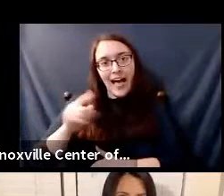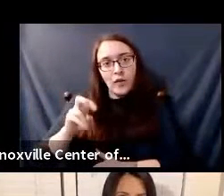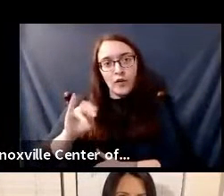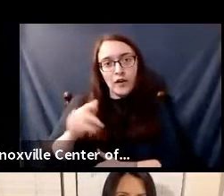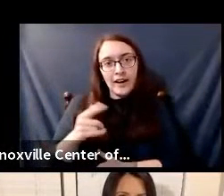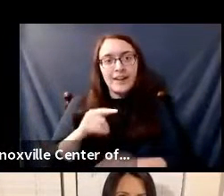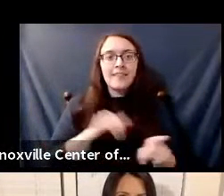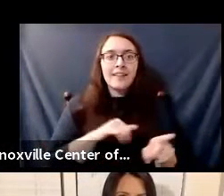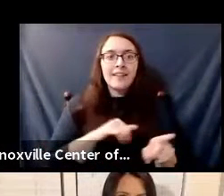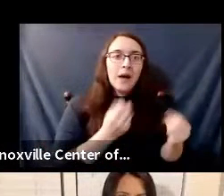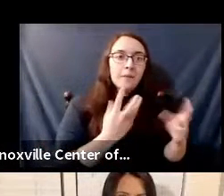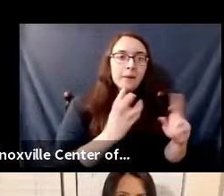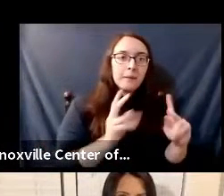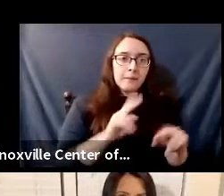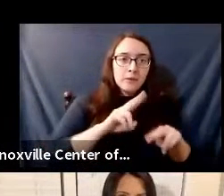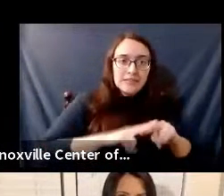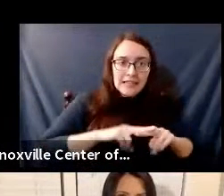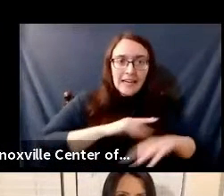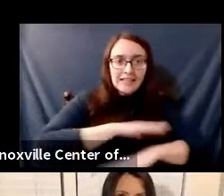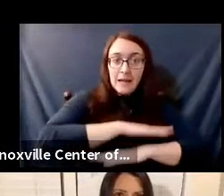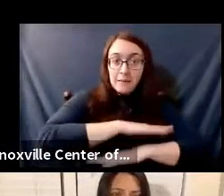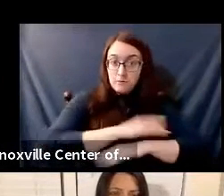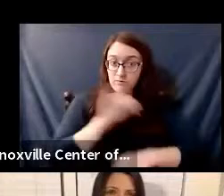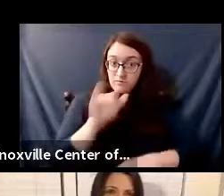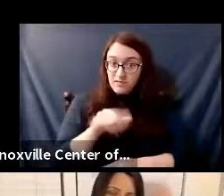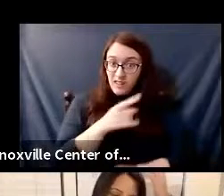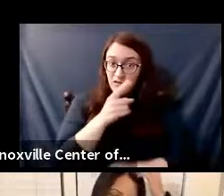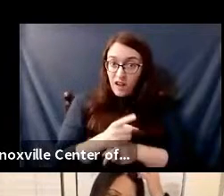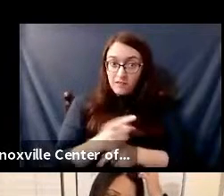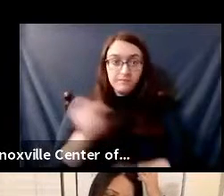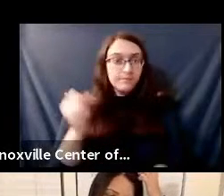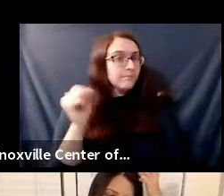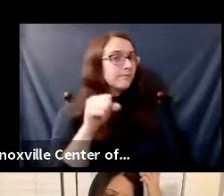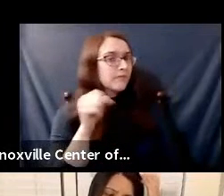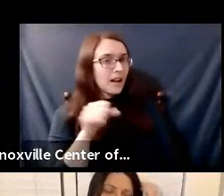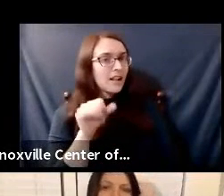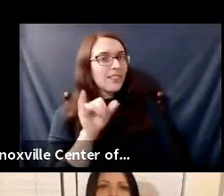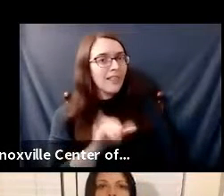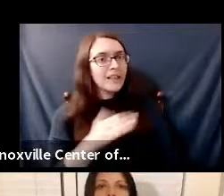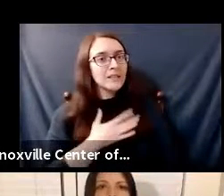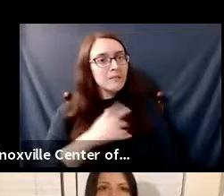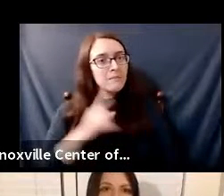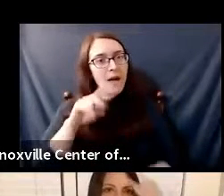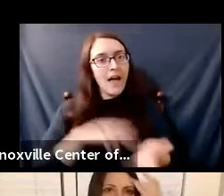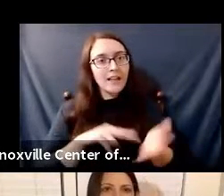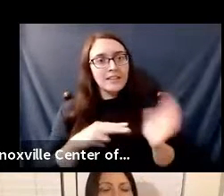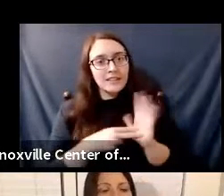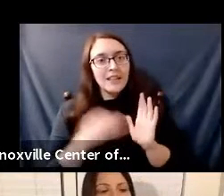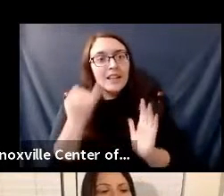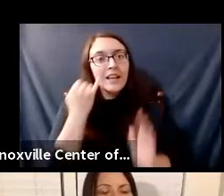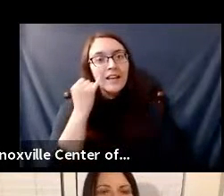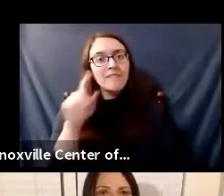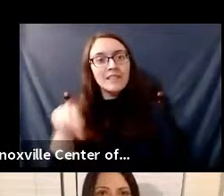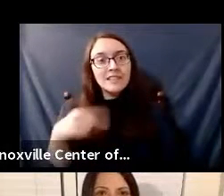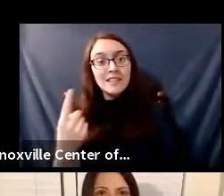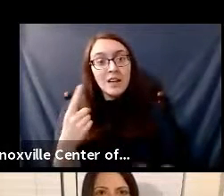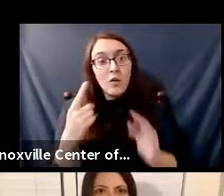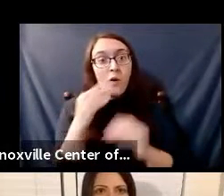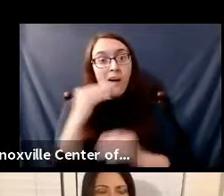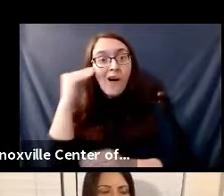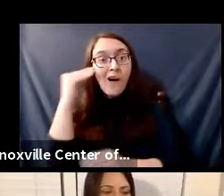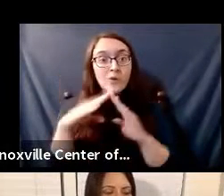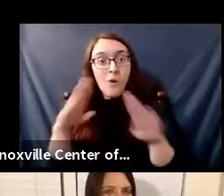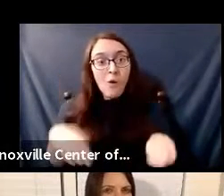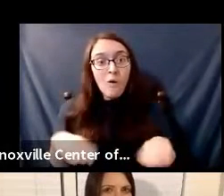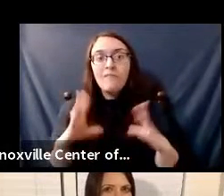seat at a table. Is that correct, Dr. O'Brien? That's my intent, is just, if it's single household, that's fine. If